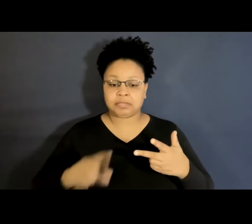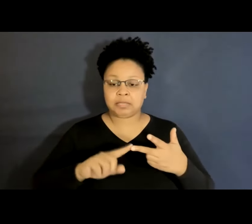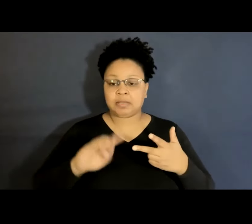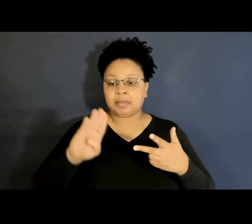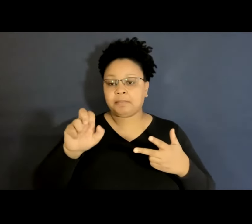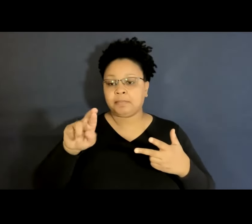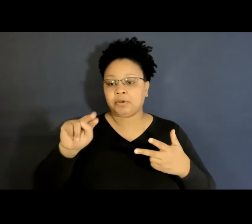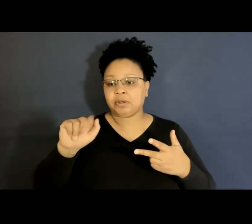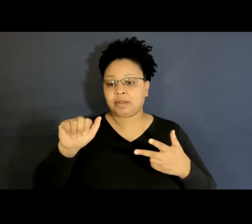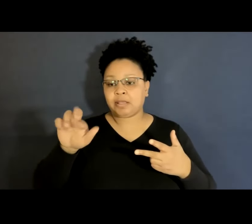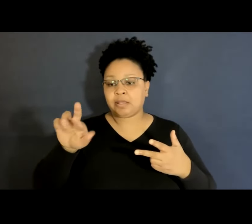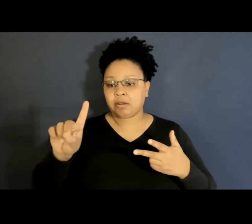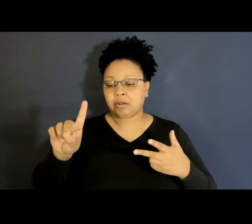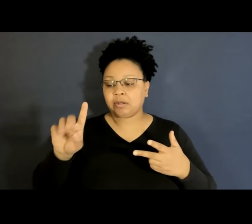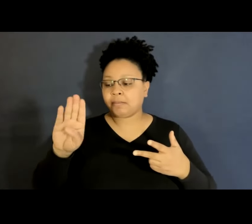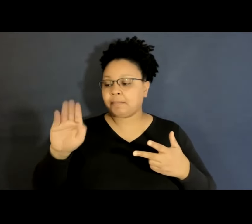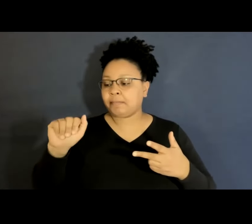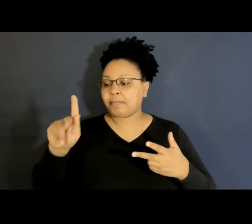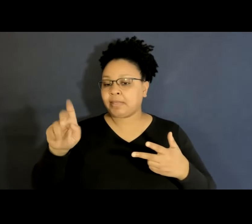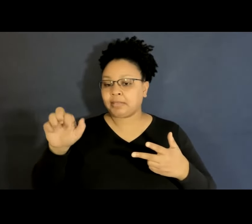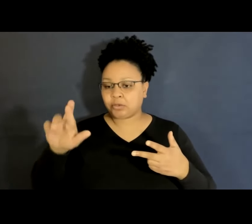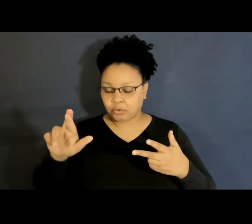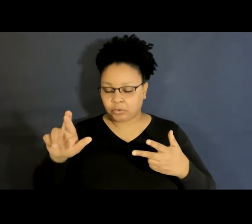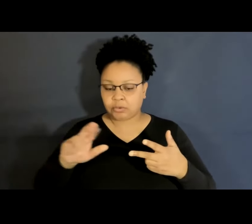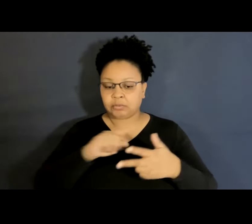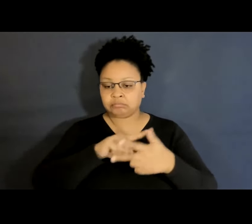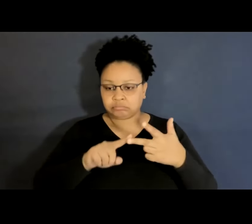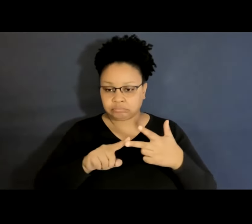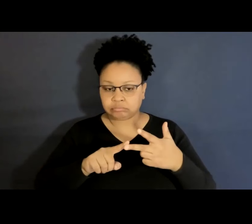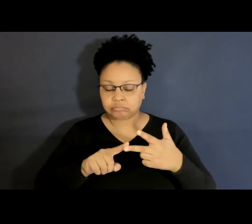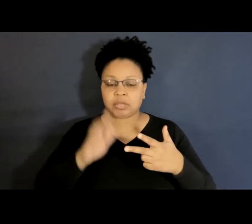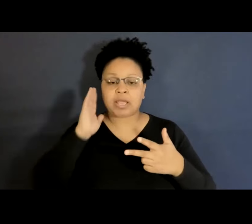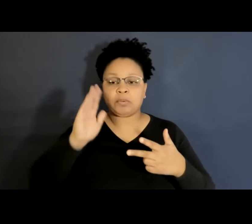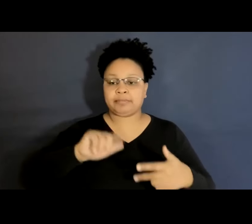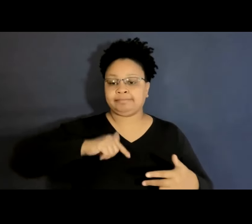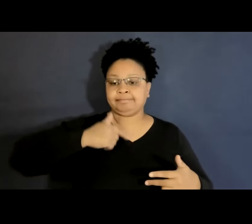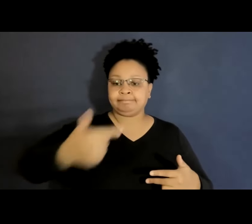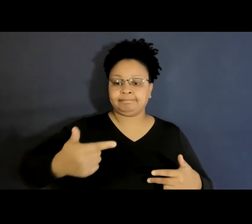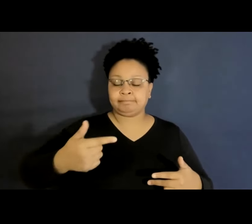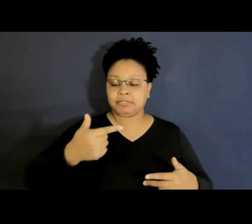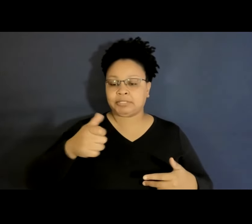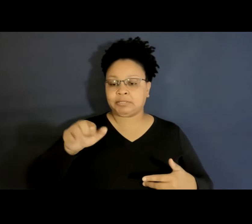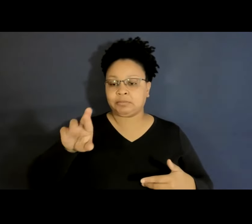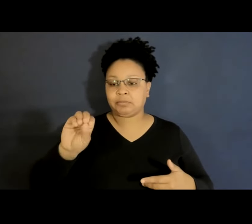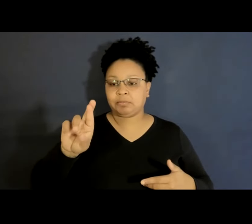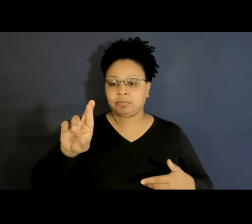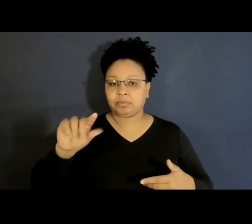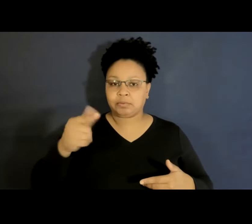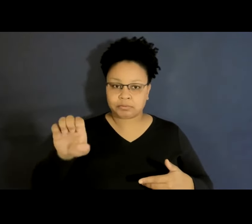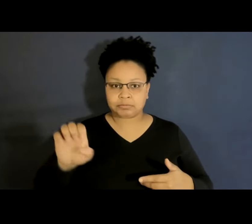Bernard Baker, President, Self Advocates Becoming Empowered. So I'm going to pass this off to George. Thank